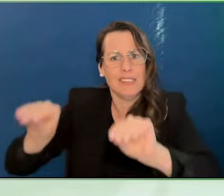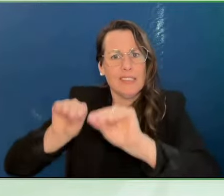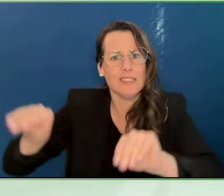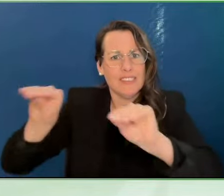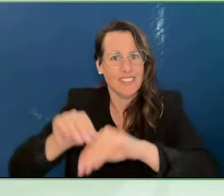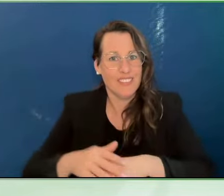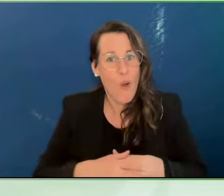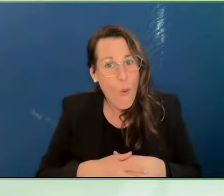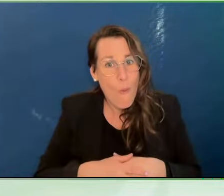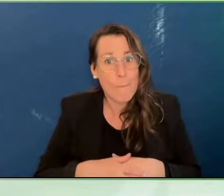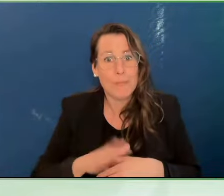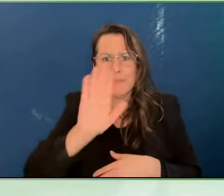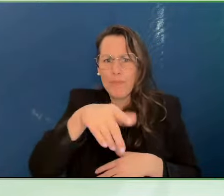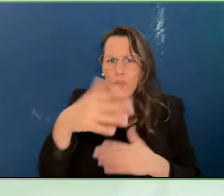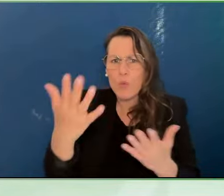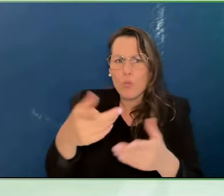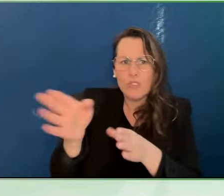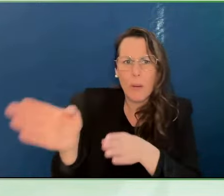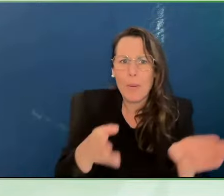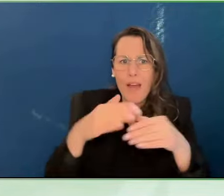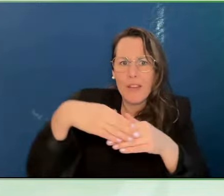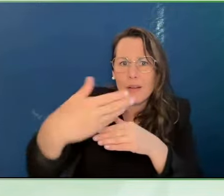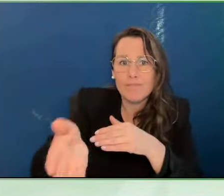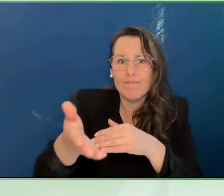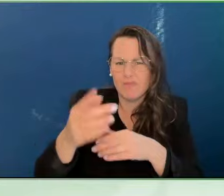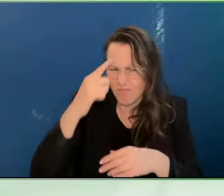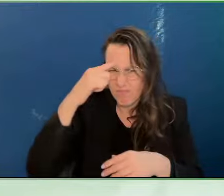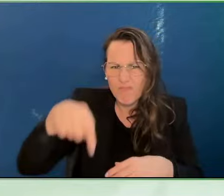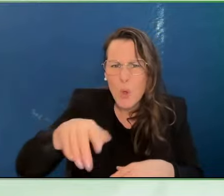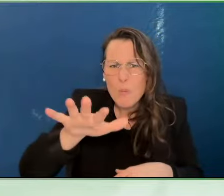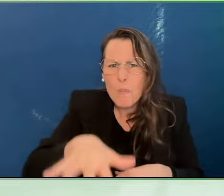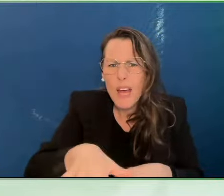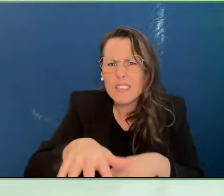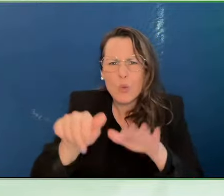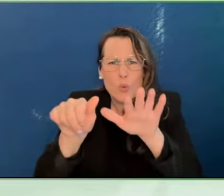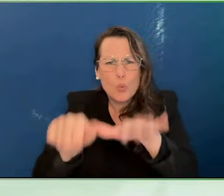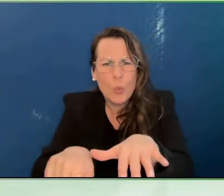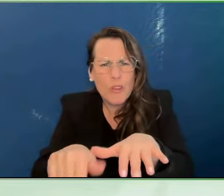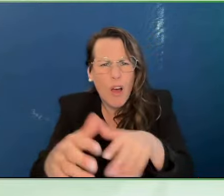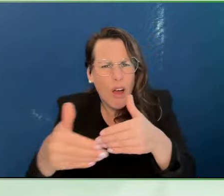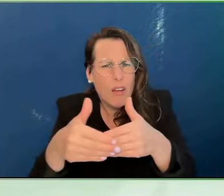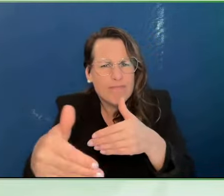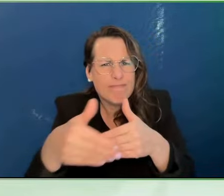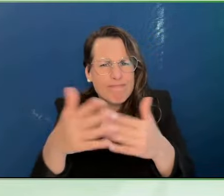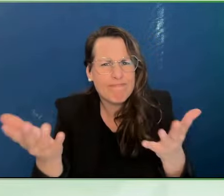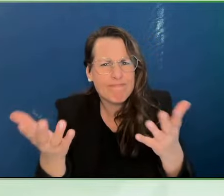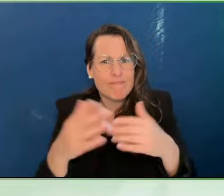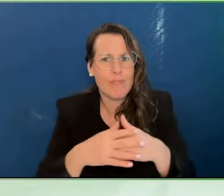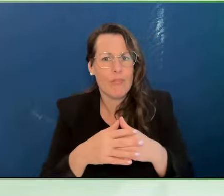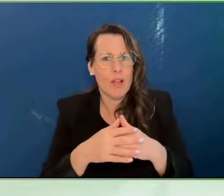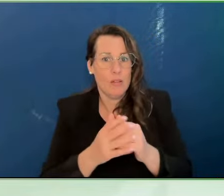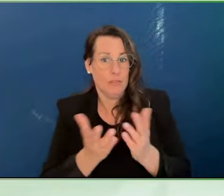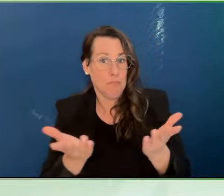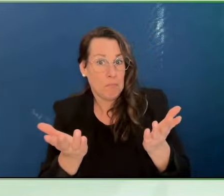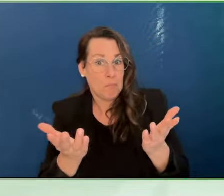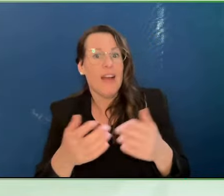how do we make sure that all these technologies are inclusive to persons with disabilities? That's our focus.